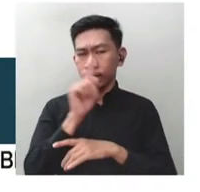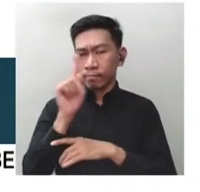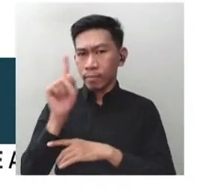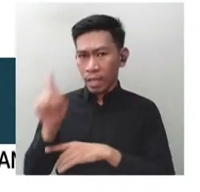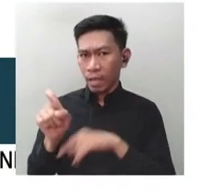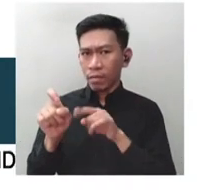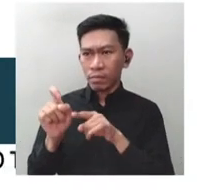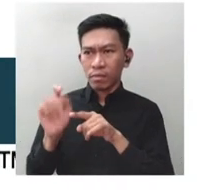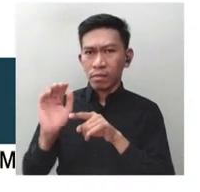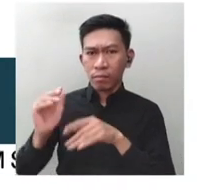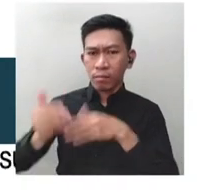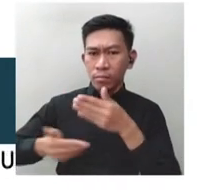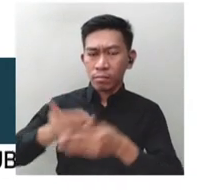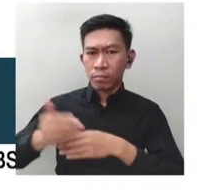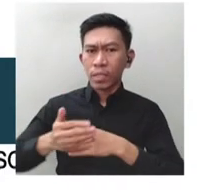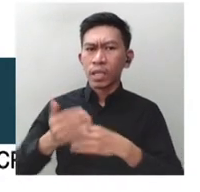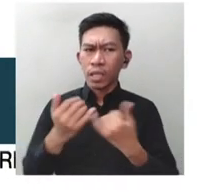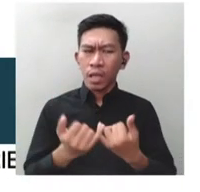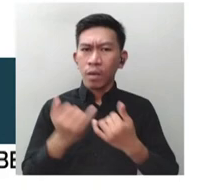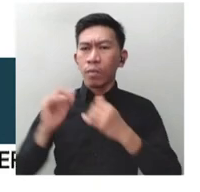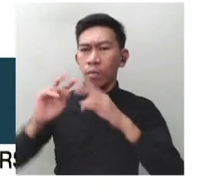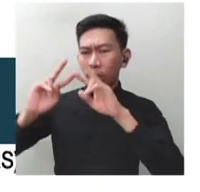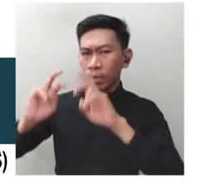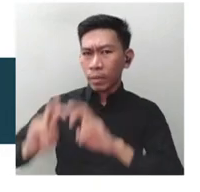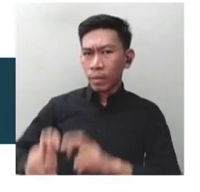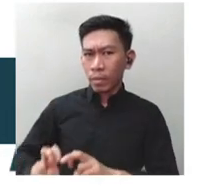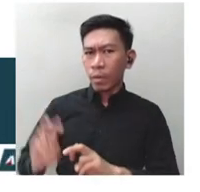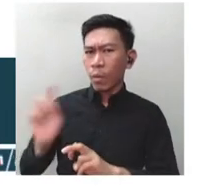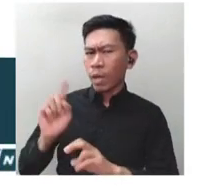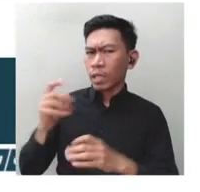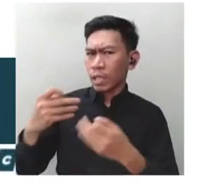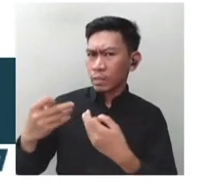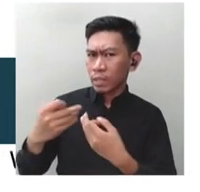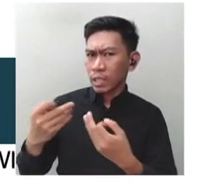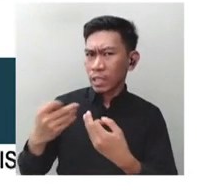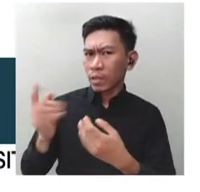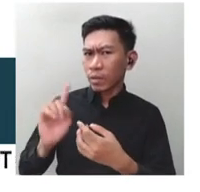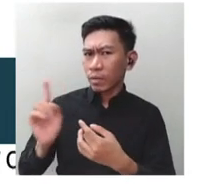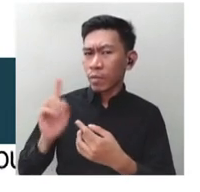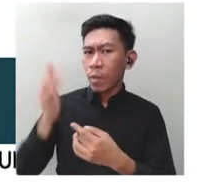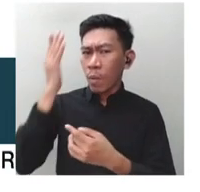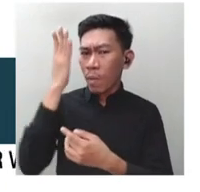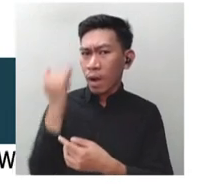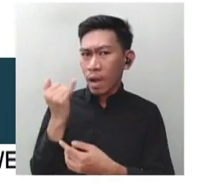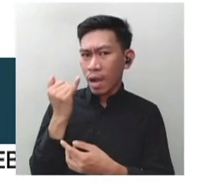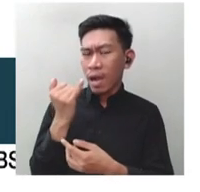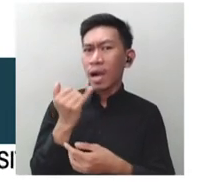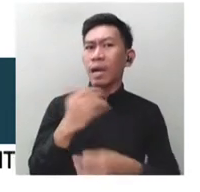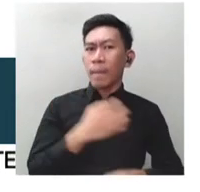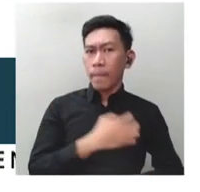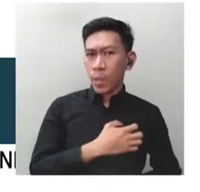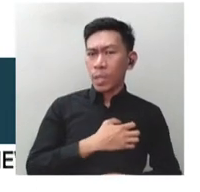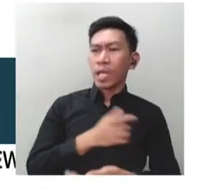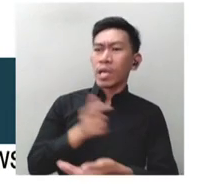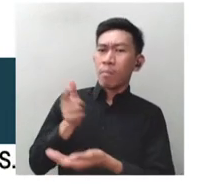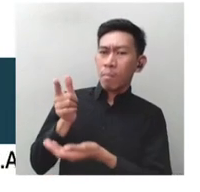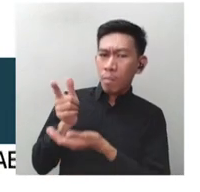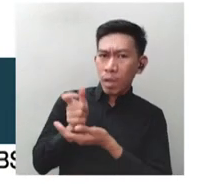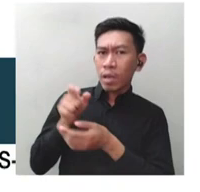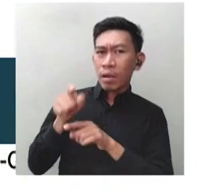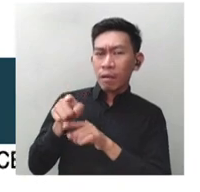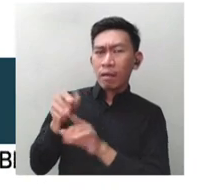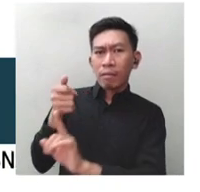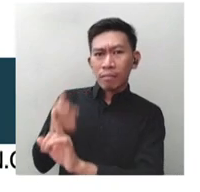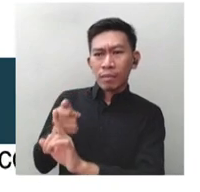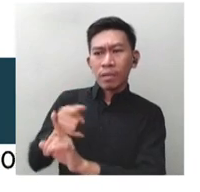investigation, what was the explanation given? Why did they shoot upon Jem Boy Baltazar? Why